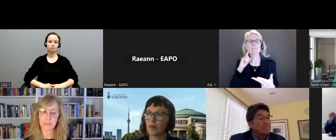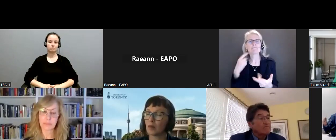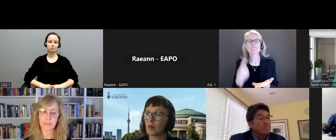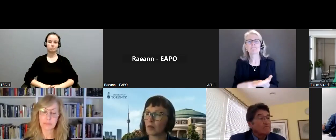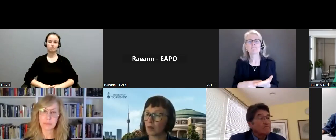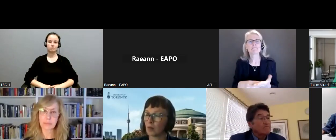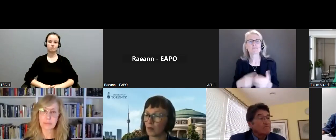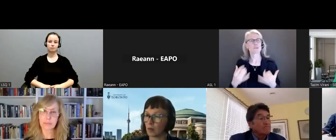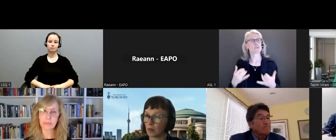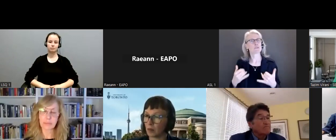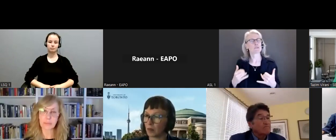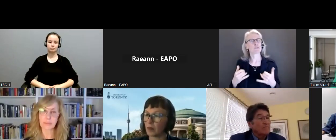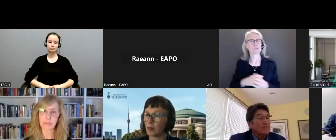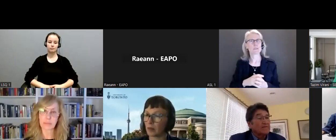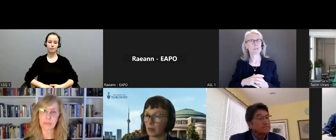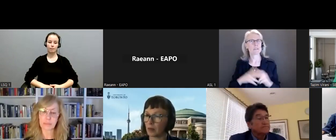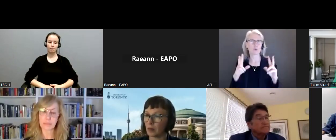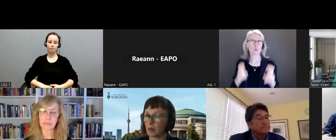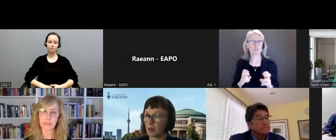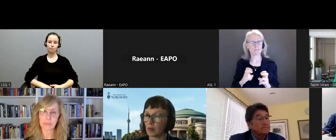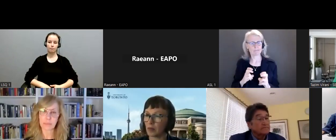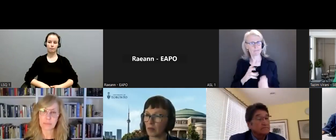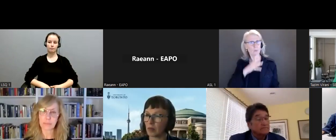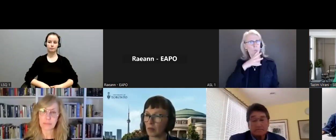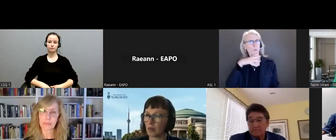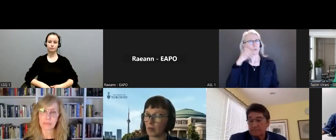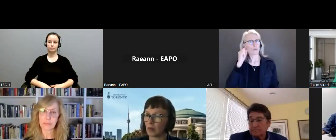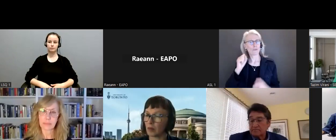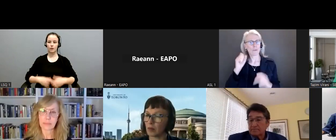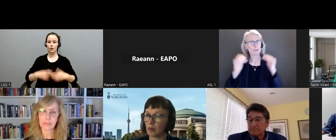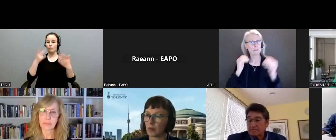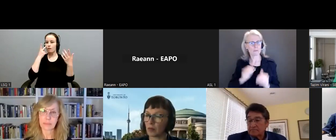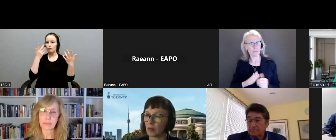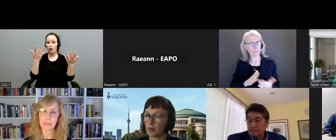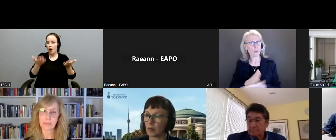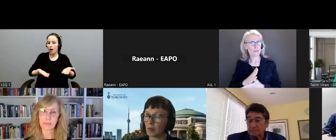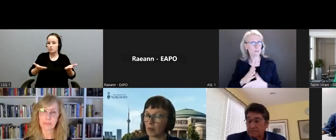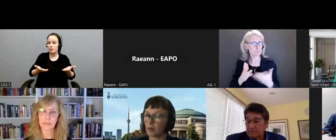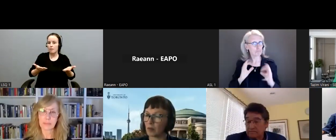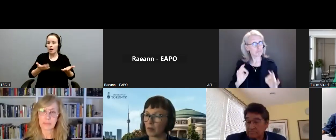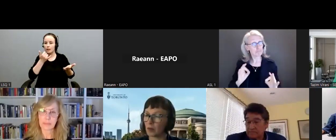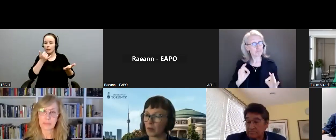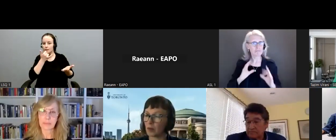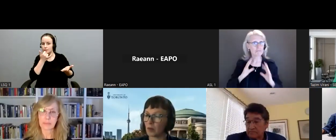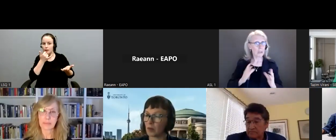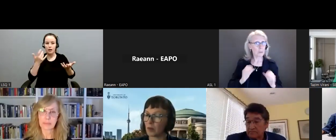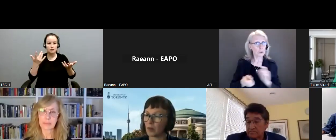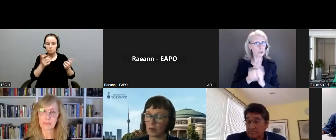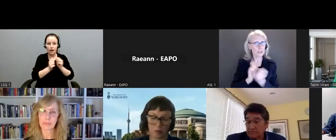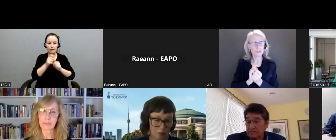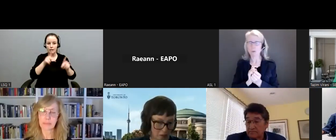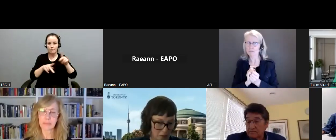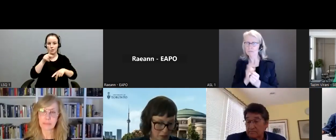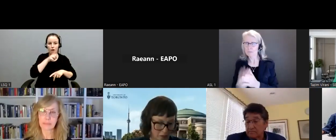we now on the rights of older adults? I'm going to ask them broadly what needs to happen, and then what can we do to